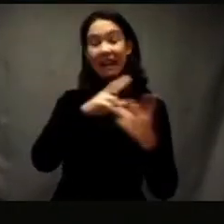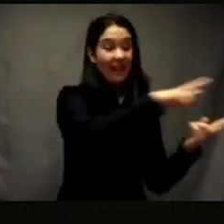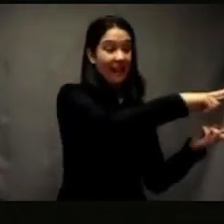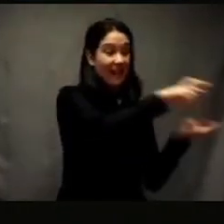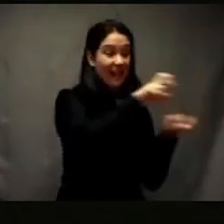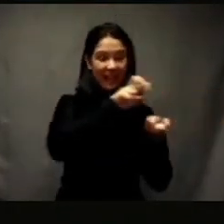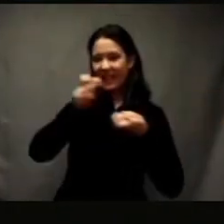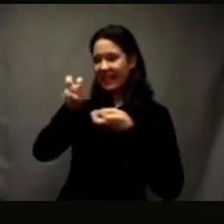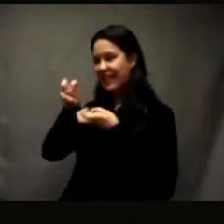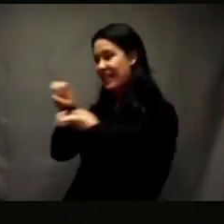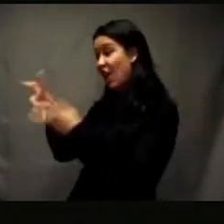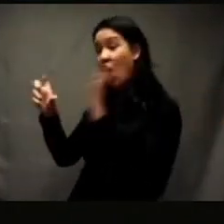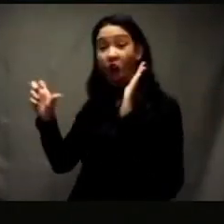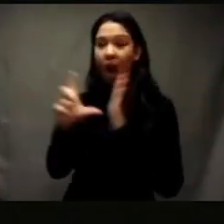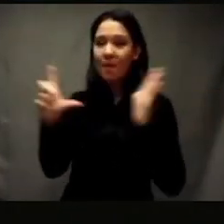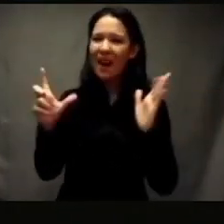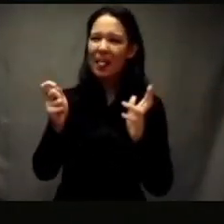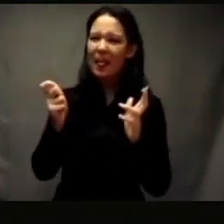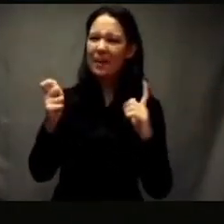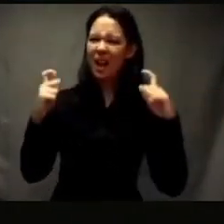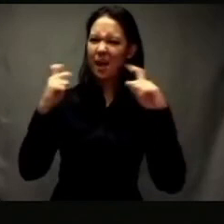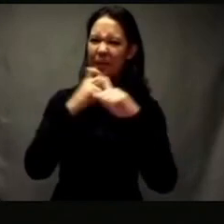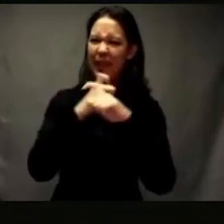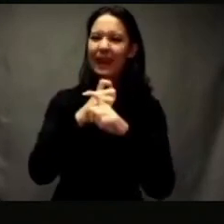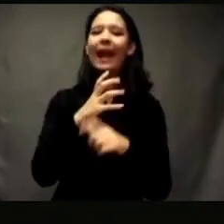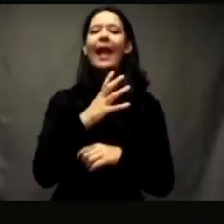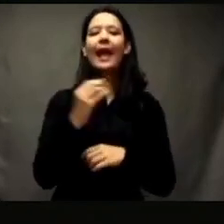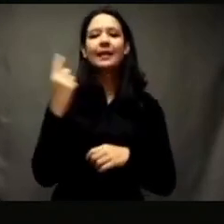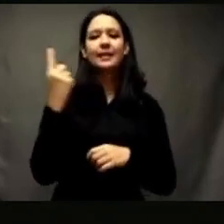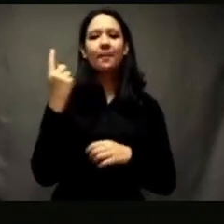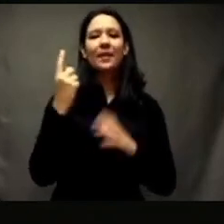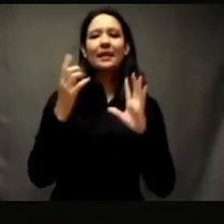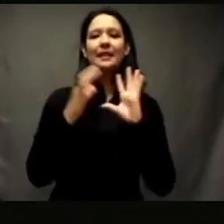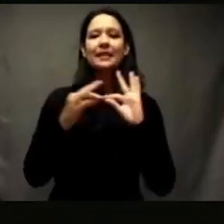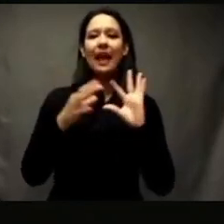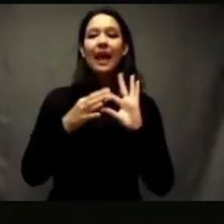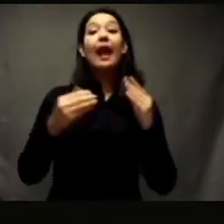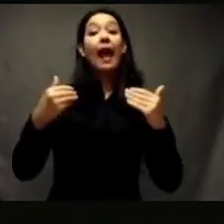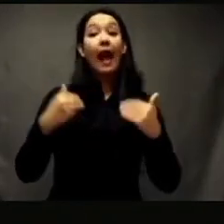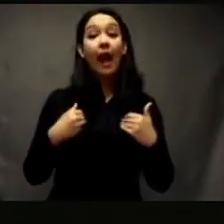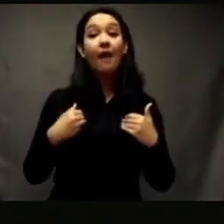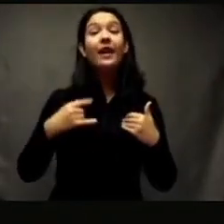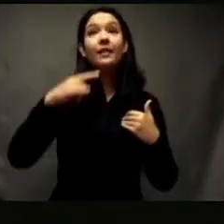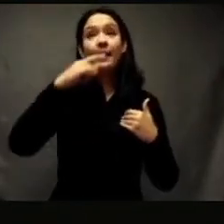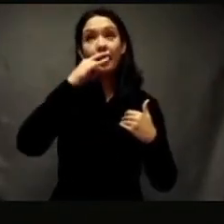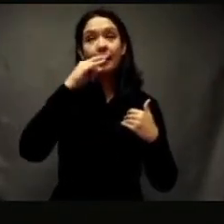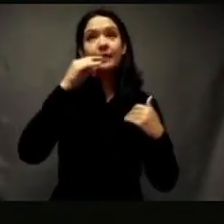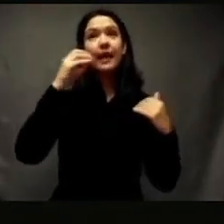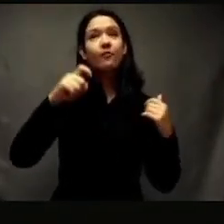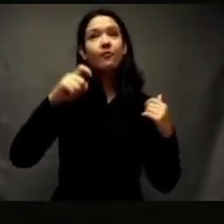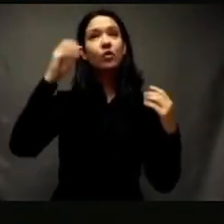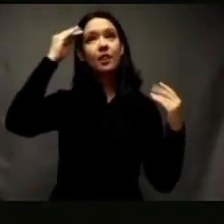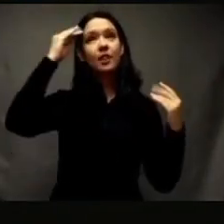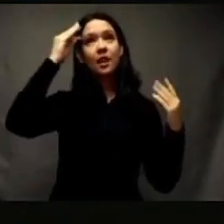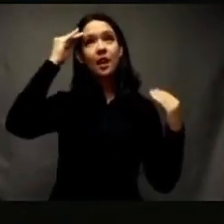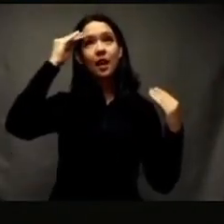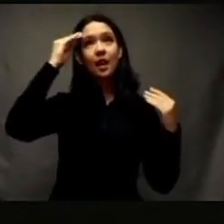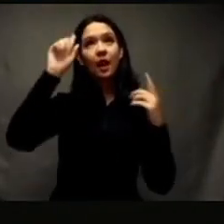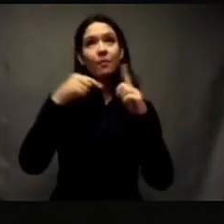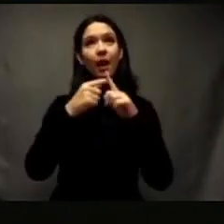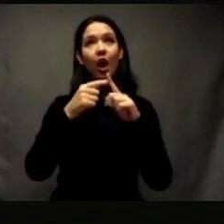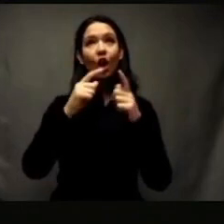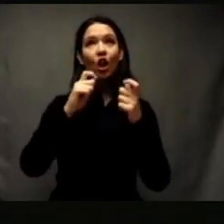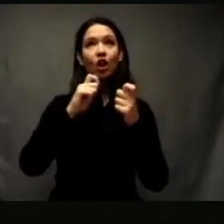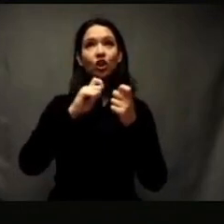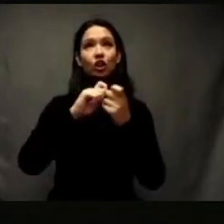to do automatically. And I think there's really something to be said for having the kids think through these translations together,